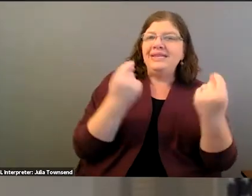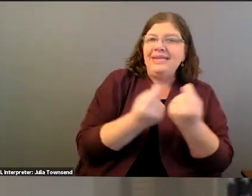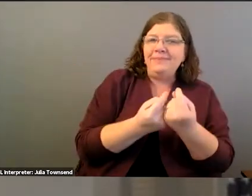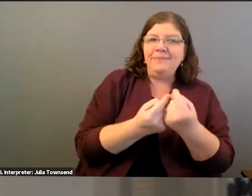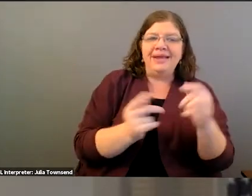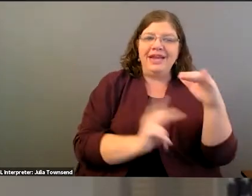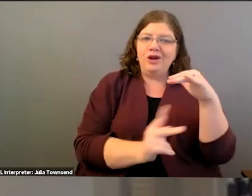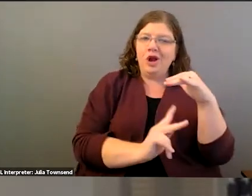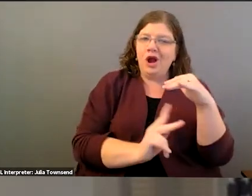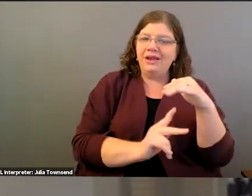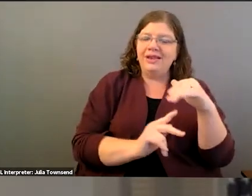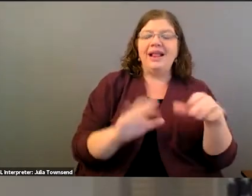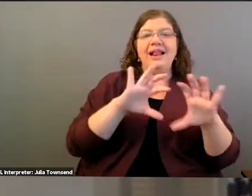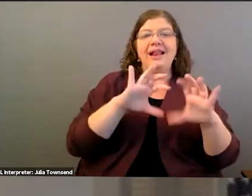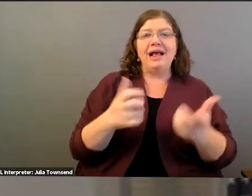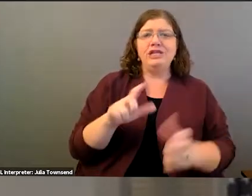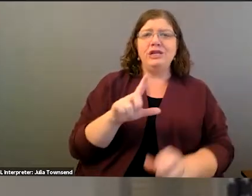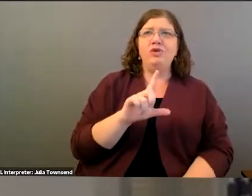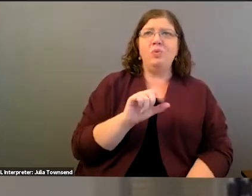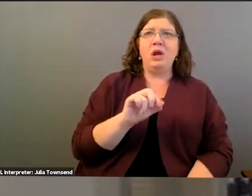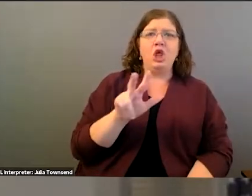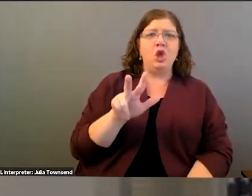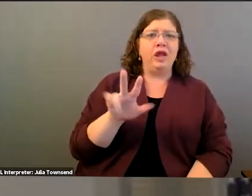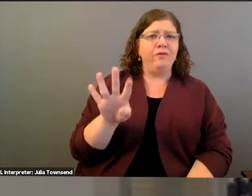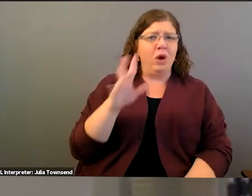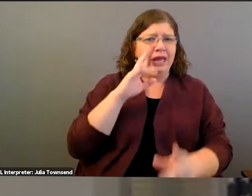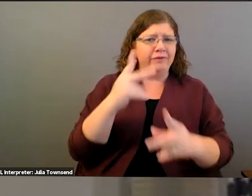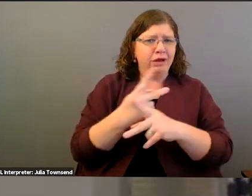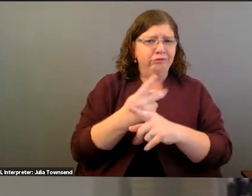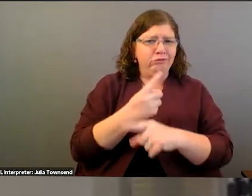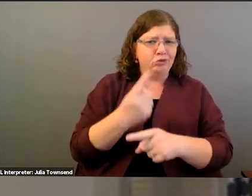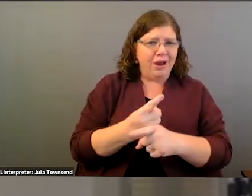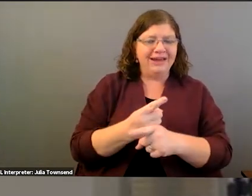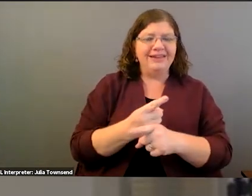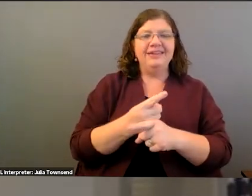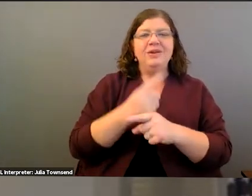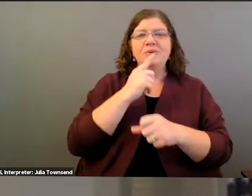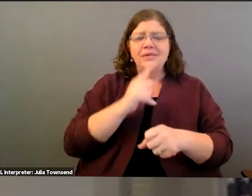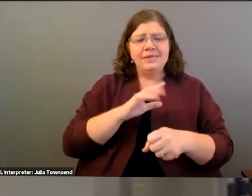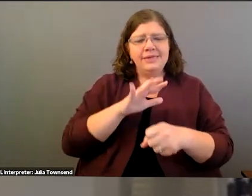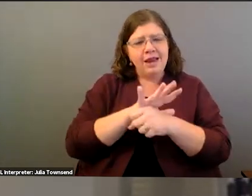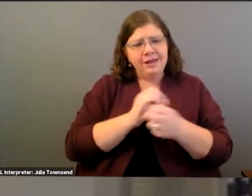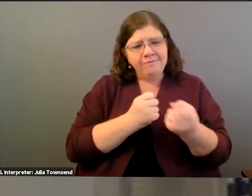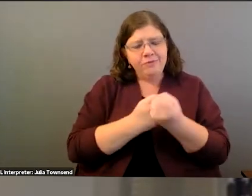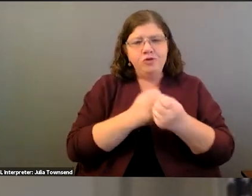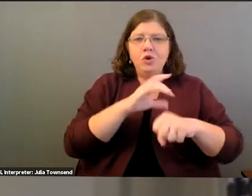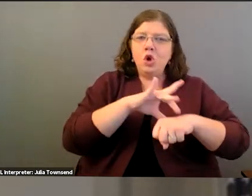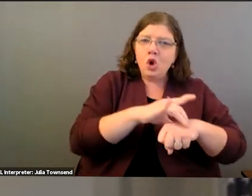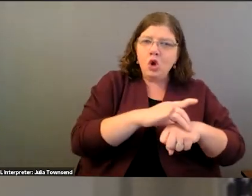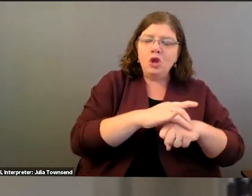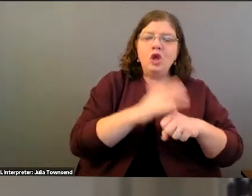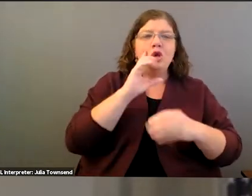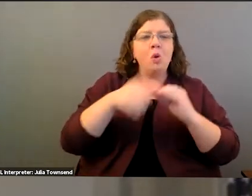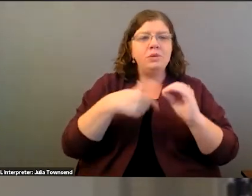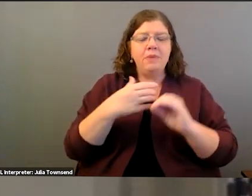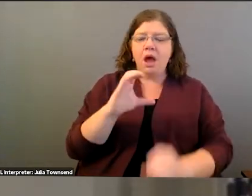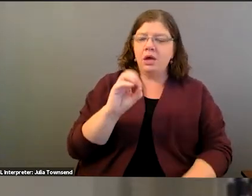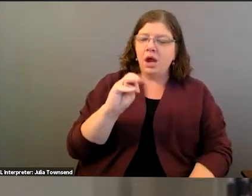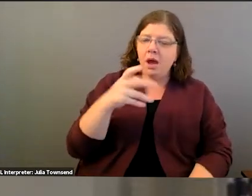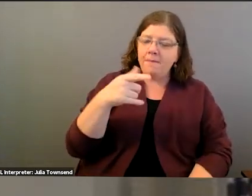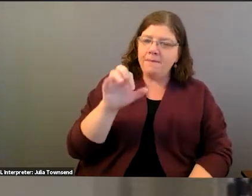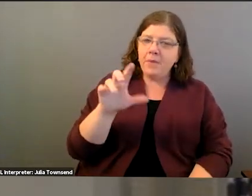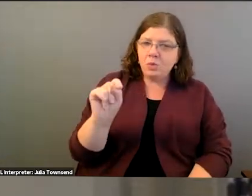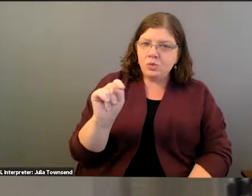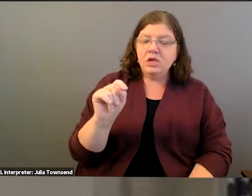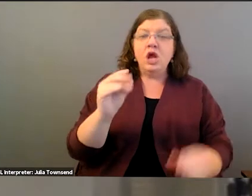of 2034, if I'm doing my math right, who is dedicated to our earth and knows about composting and taught us about